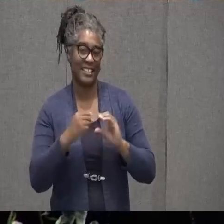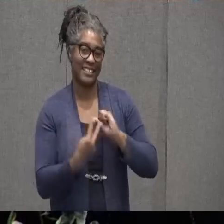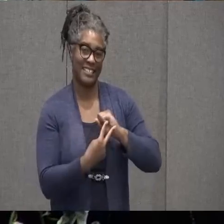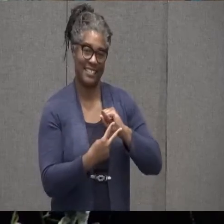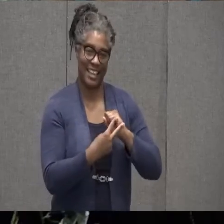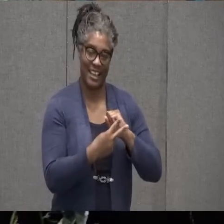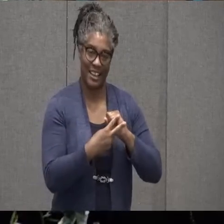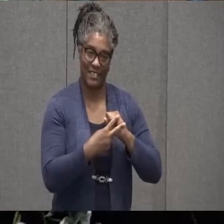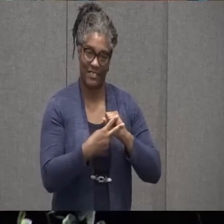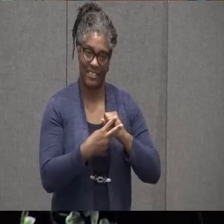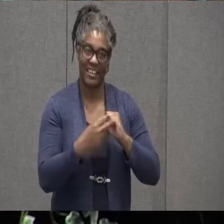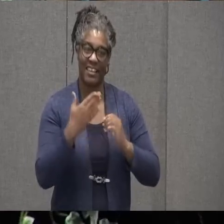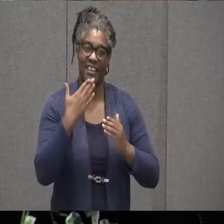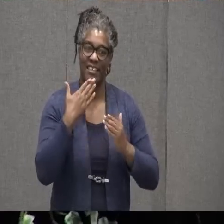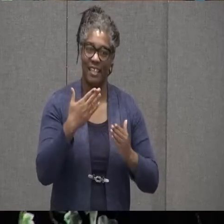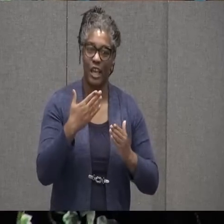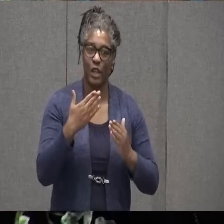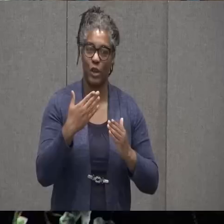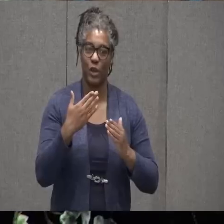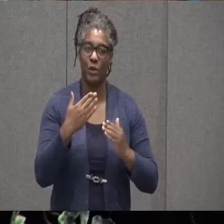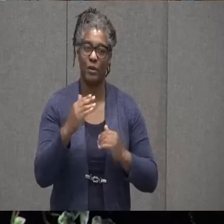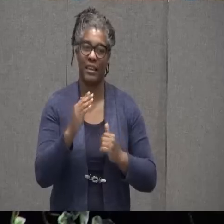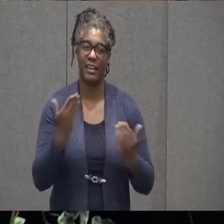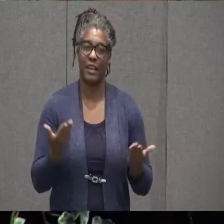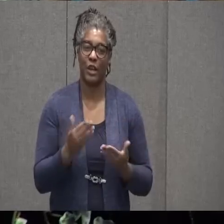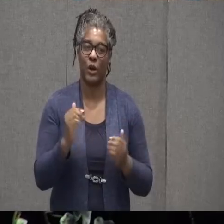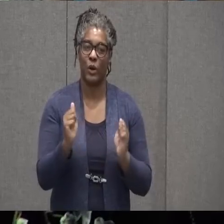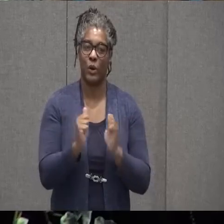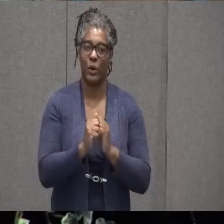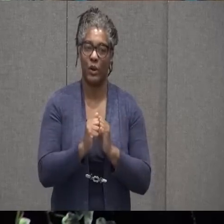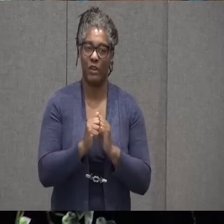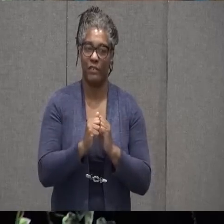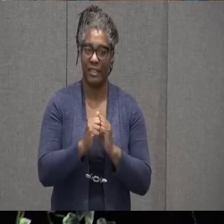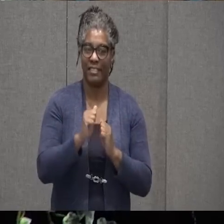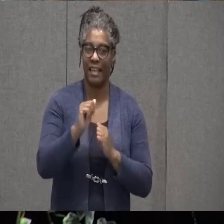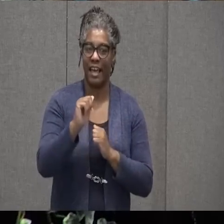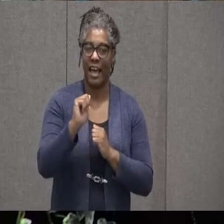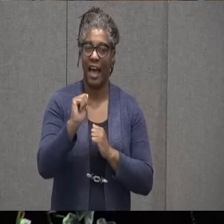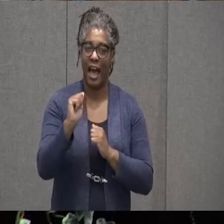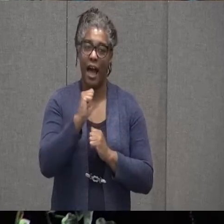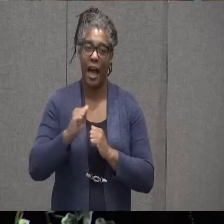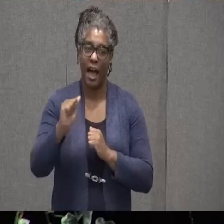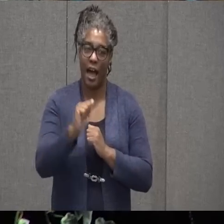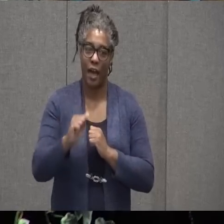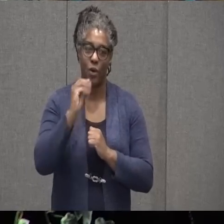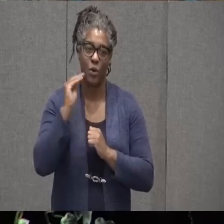grade hour of At Home with APS. See you on Wednesday.